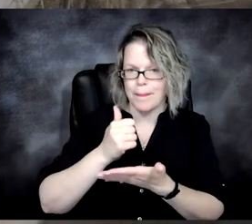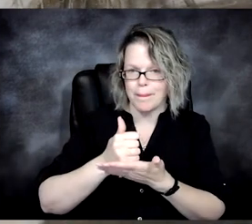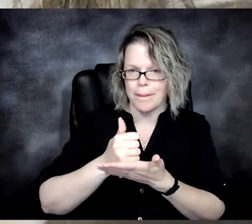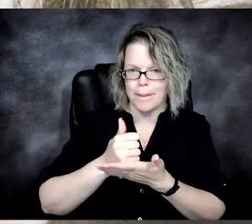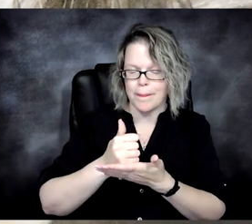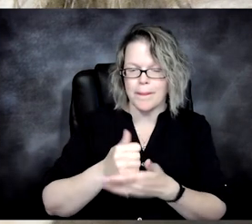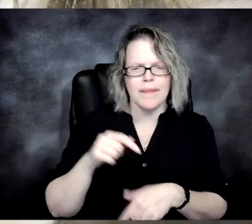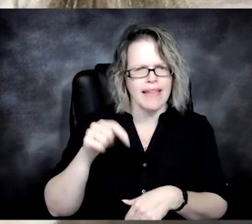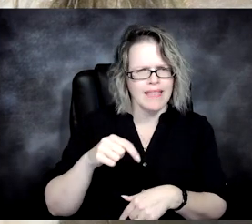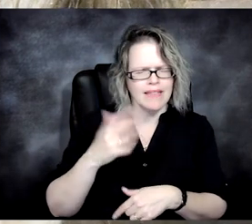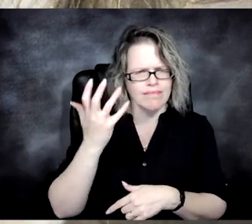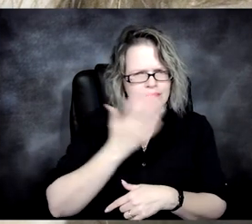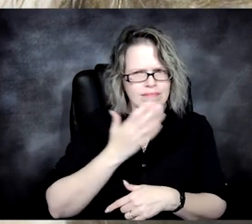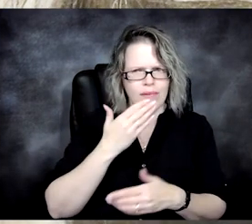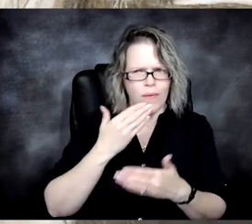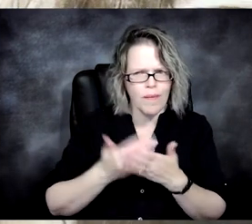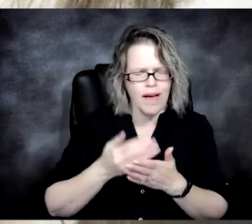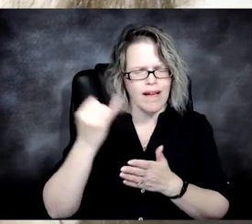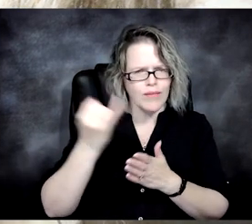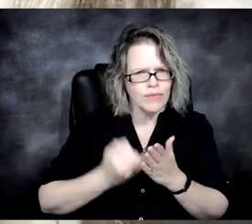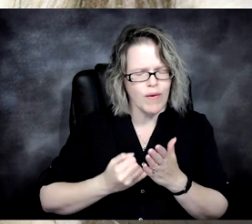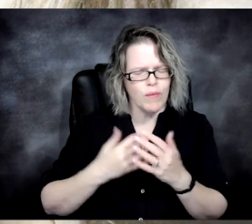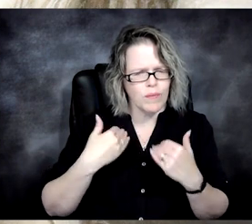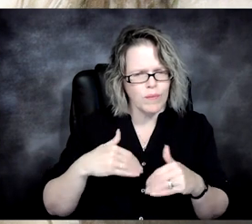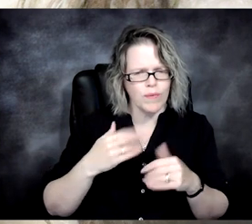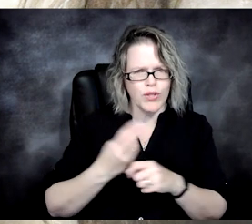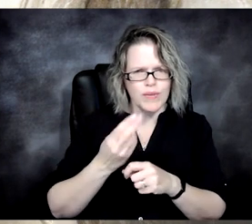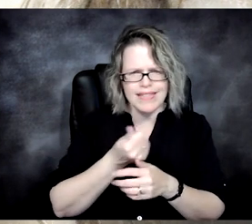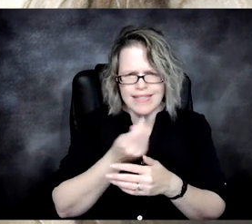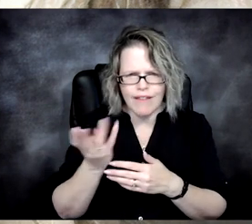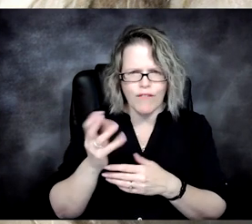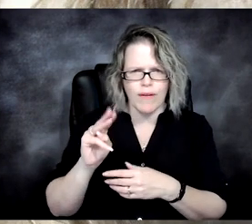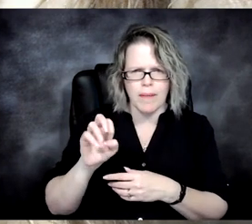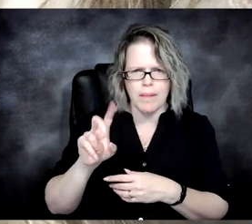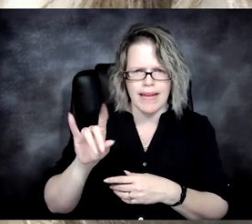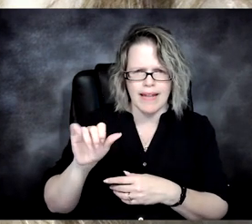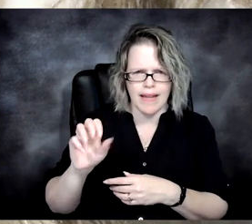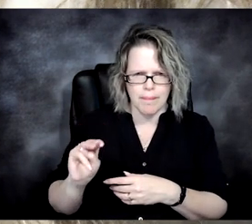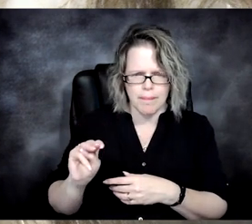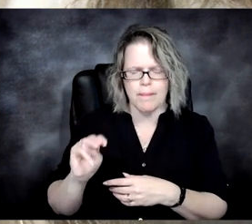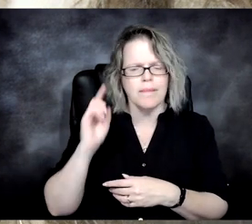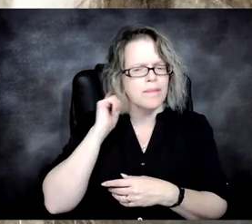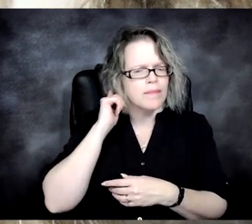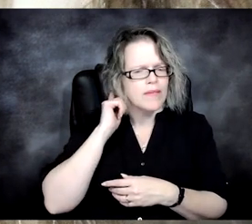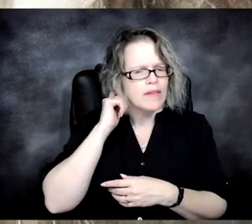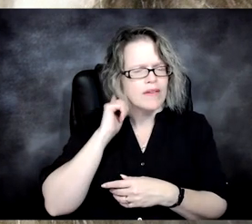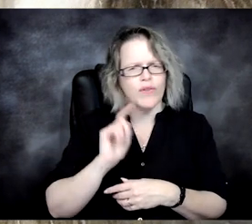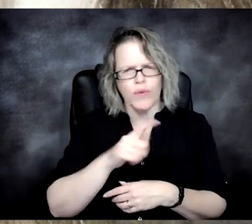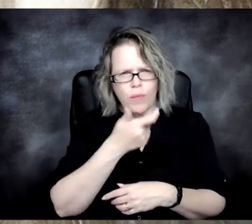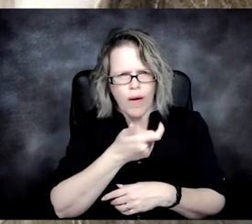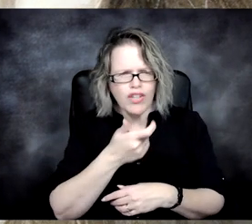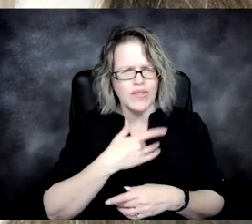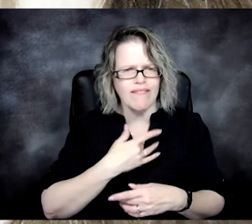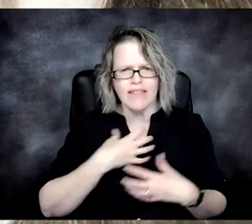This exceptionally well-rendered drawing makes use of several drawing media. One can feel the anguish as